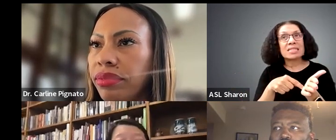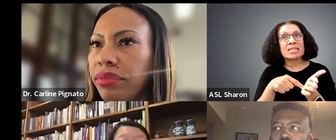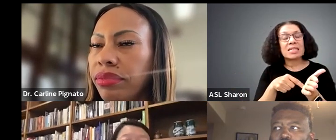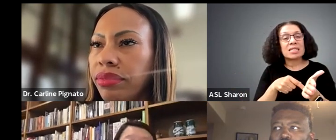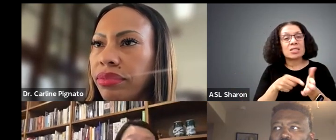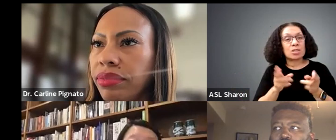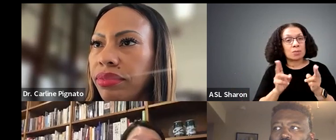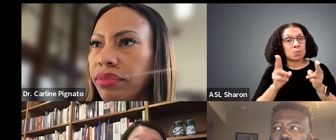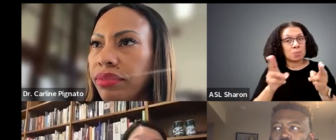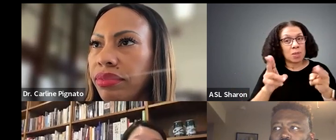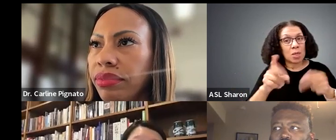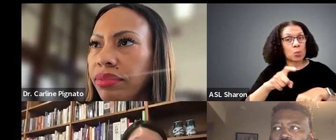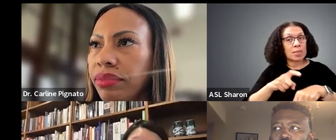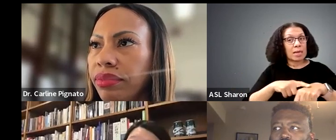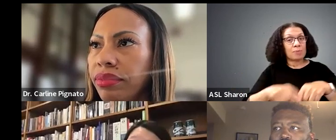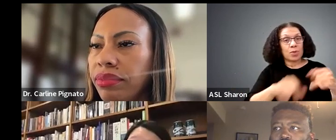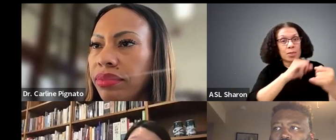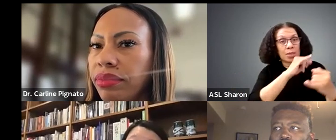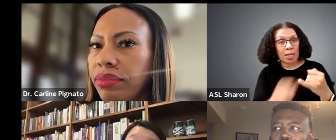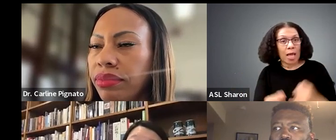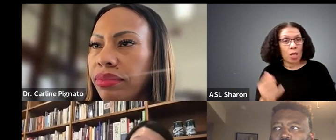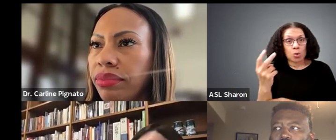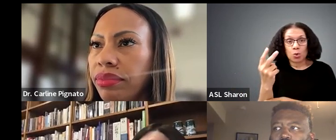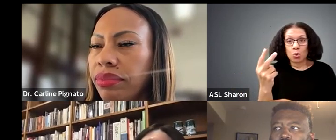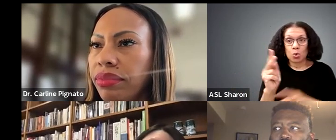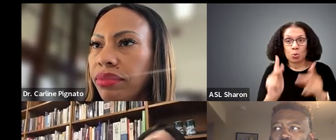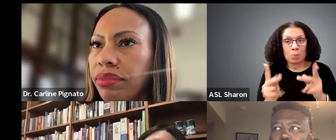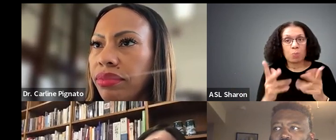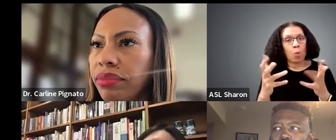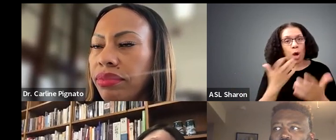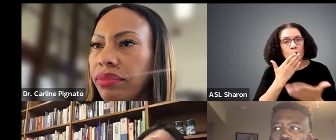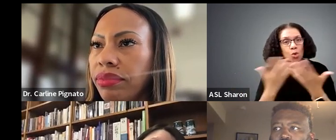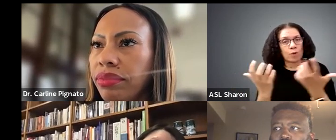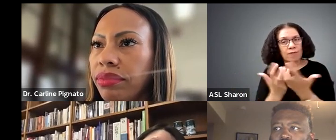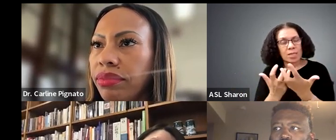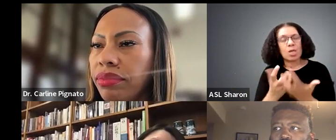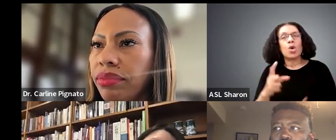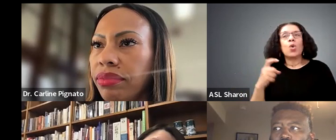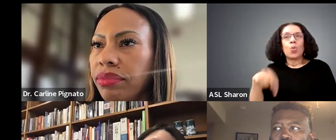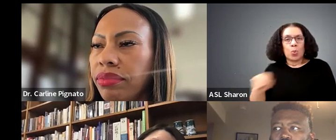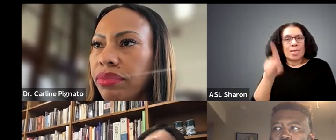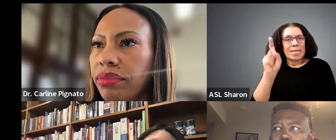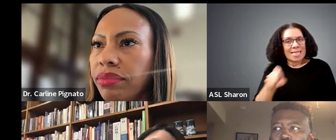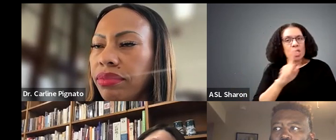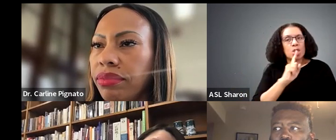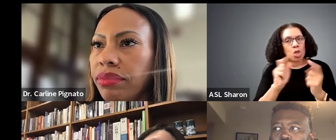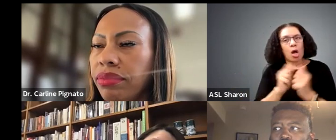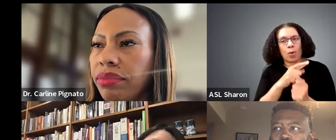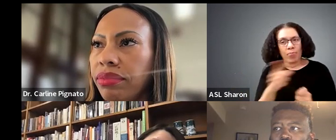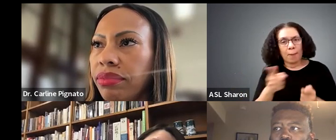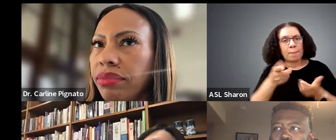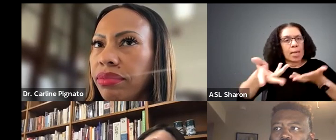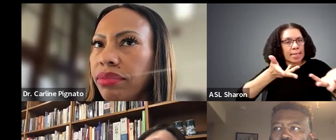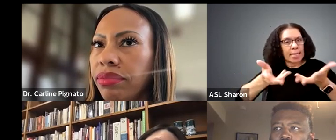getting down to finalists and we're really looking for someone to fit Boston, we do need to speak to these constituents that they work with and engage